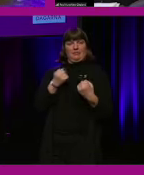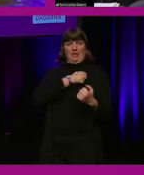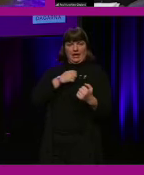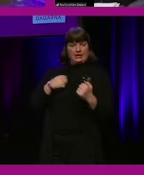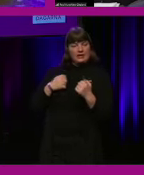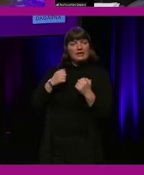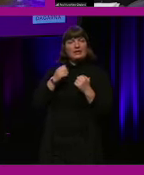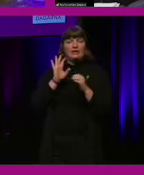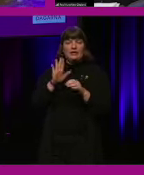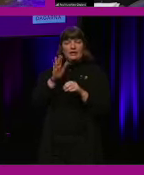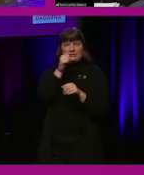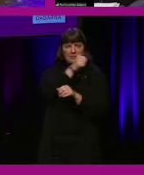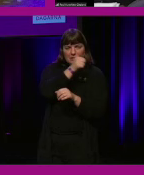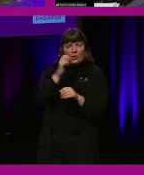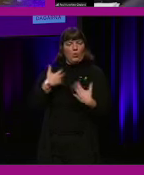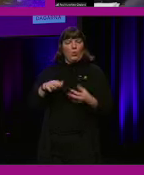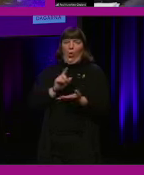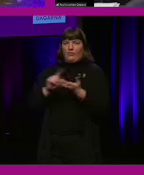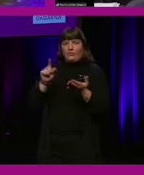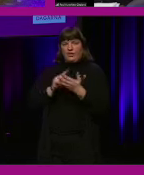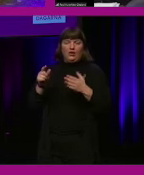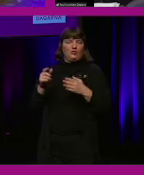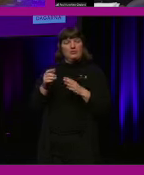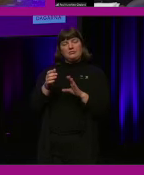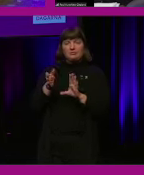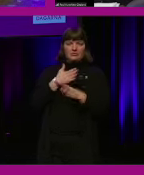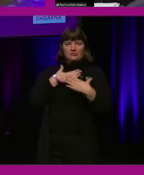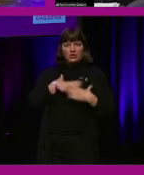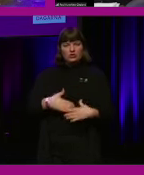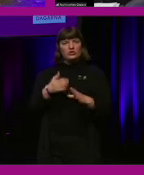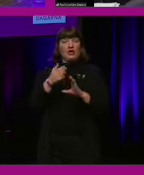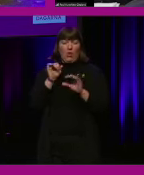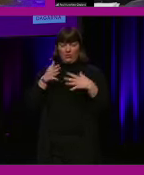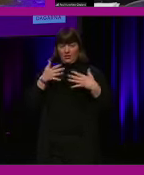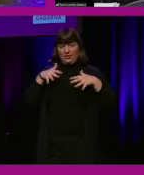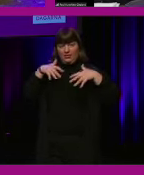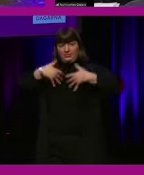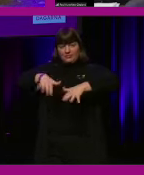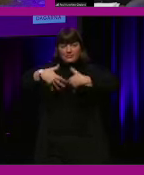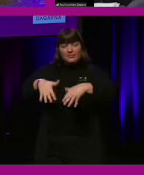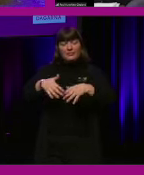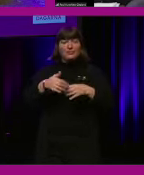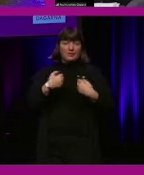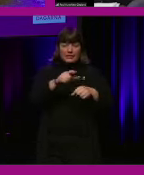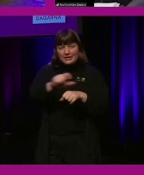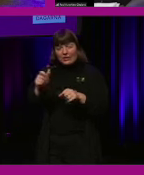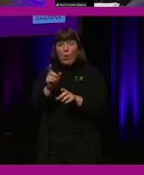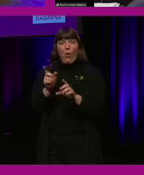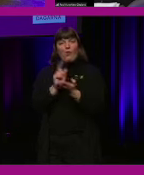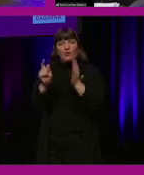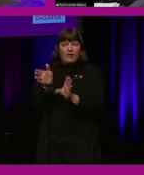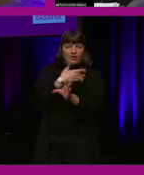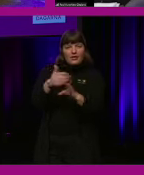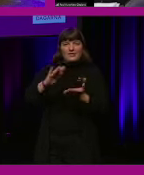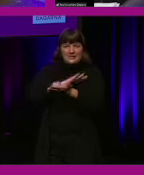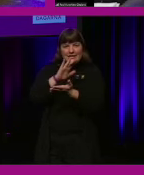abuse is often very, very visible. Demonstrators get beaten up in a dictatorship. Newspapers are closed in a